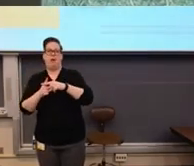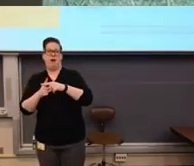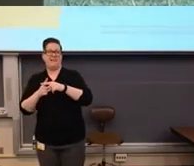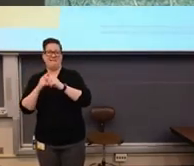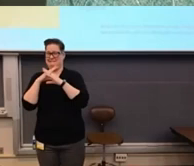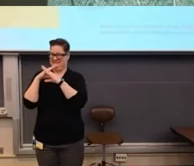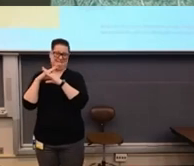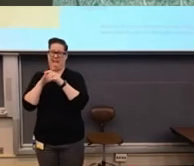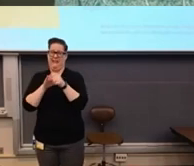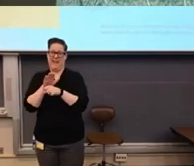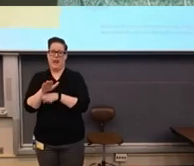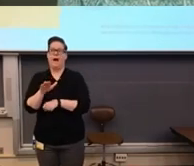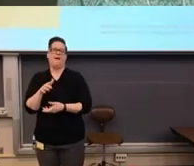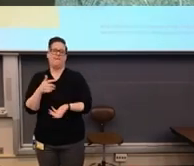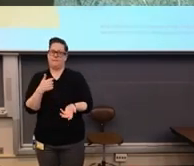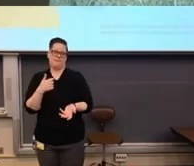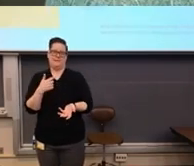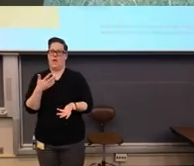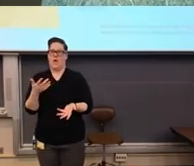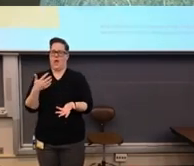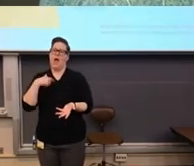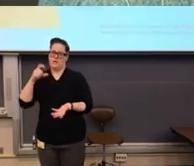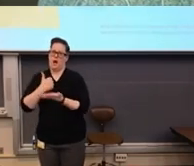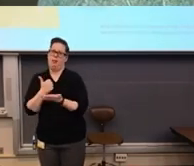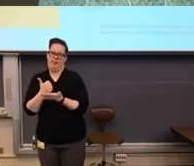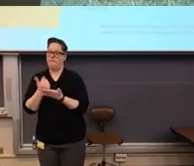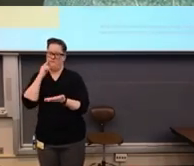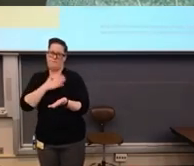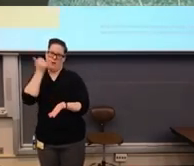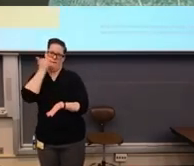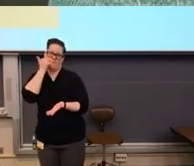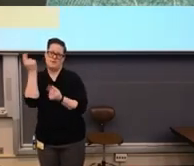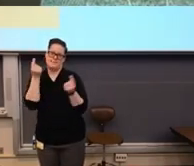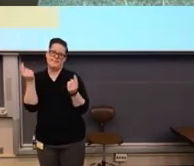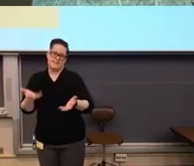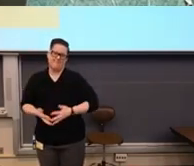sufficient enough to interfere with independence in everyday activities.